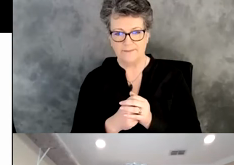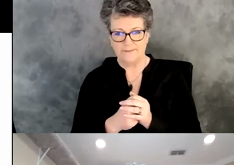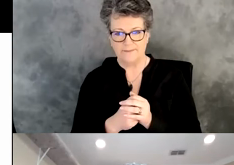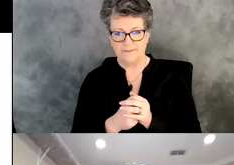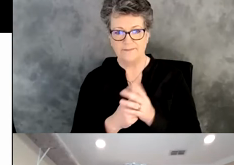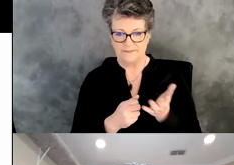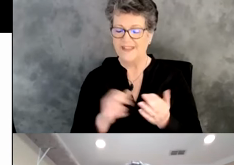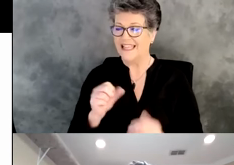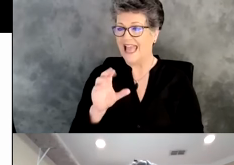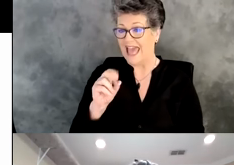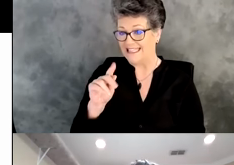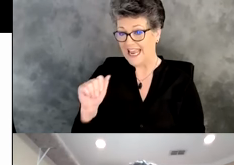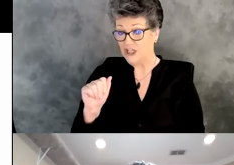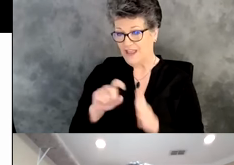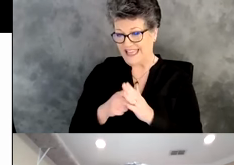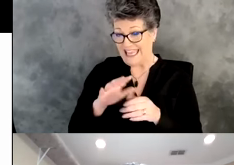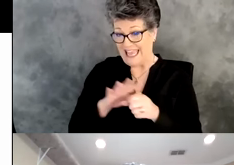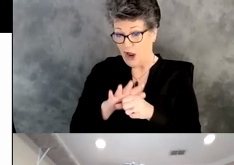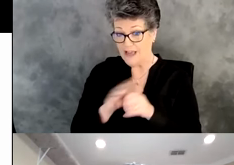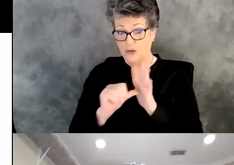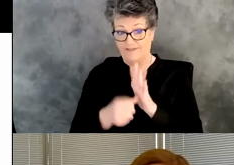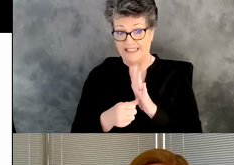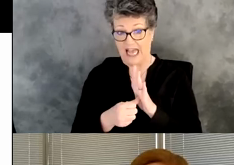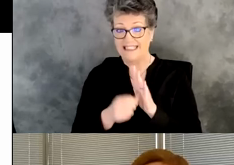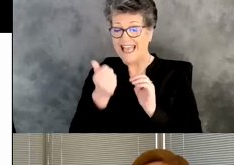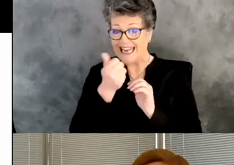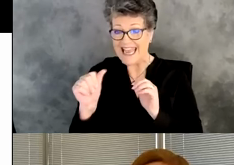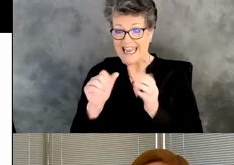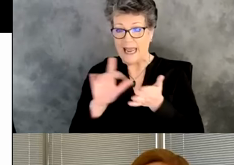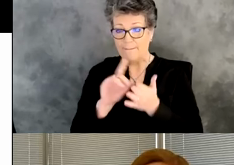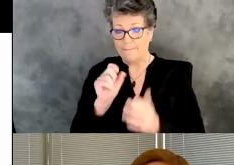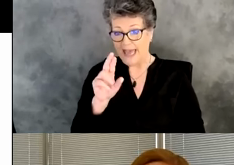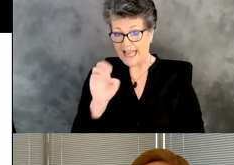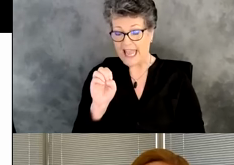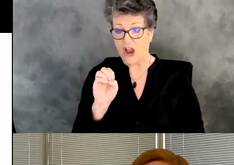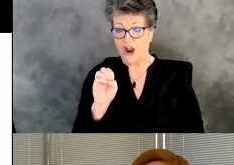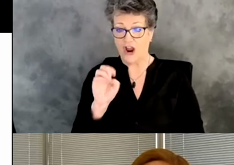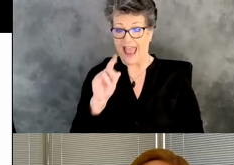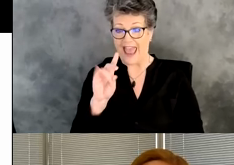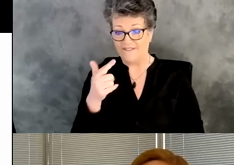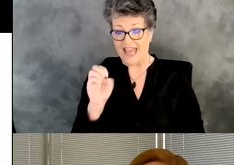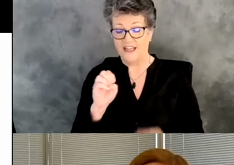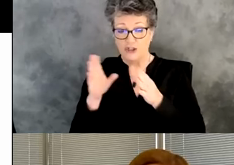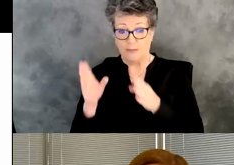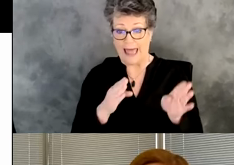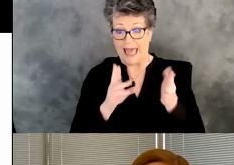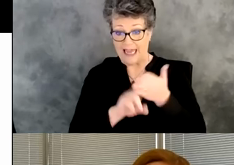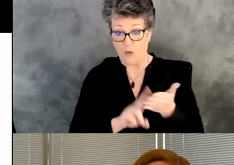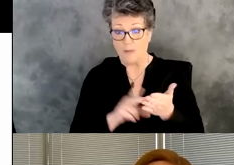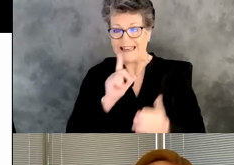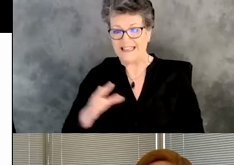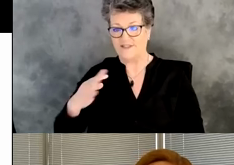Yeah, the key area just to emphasize is that any Medicare Advantage plan enrollment is